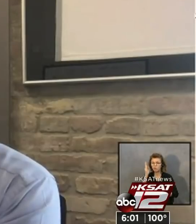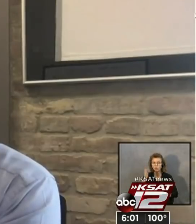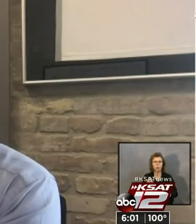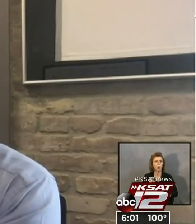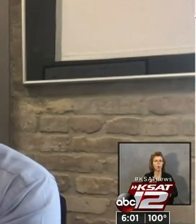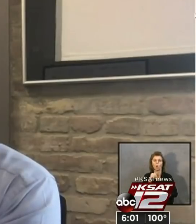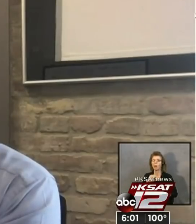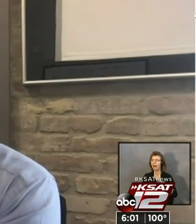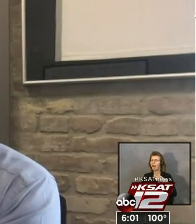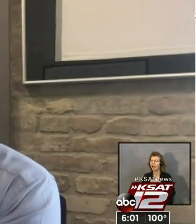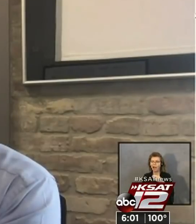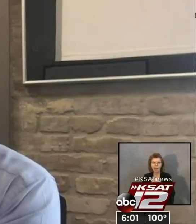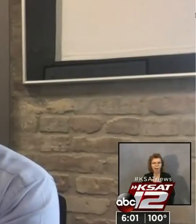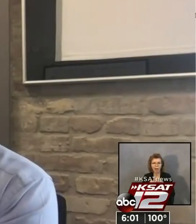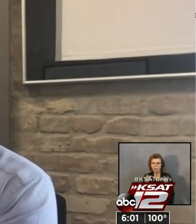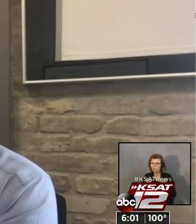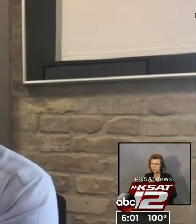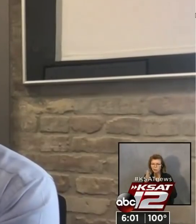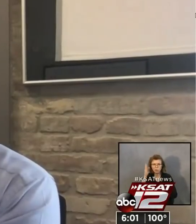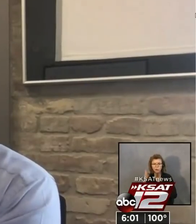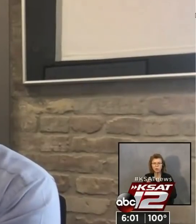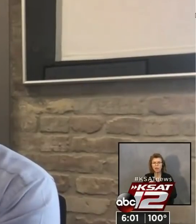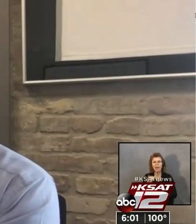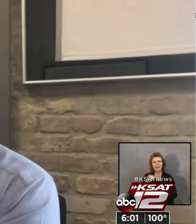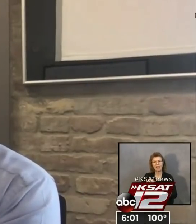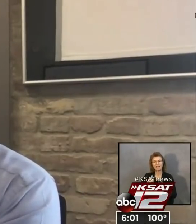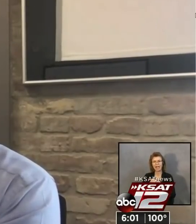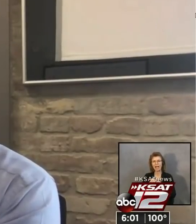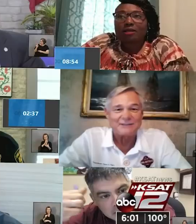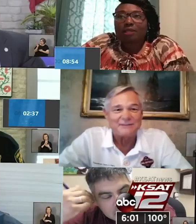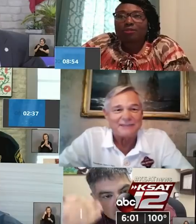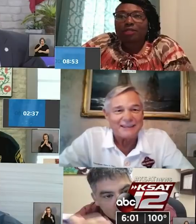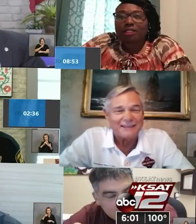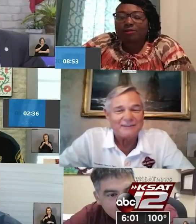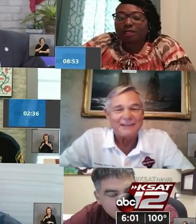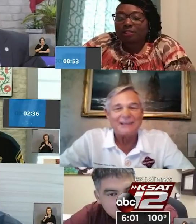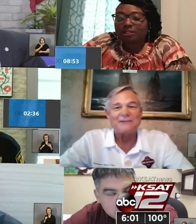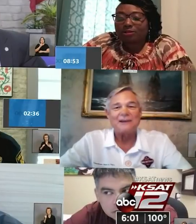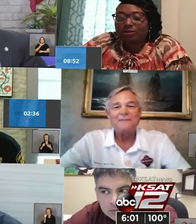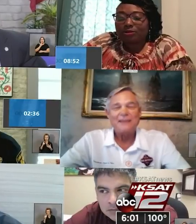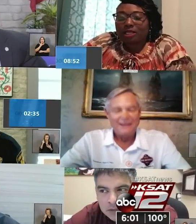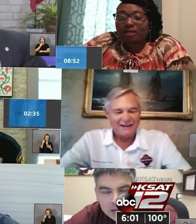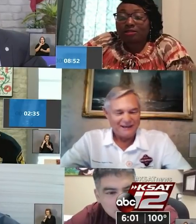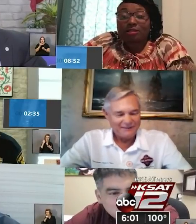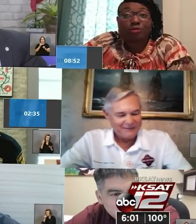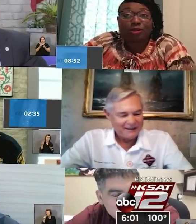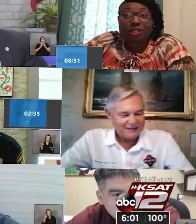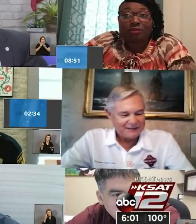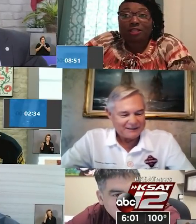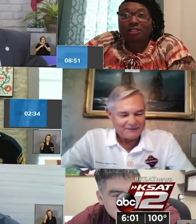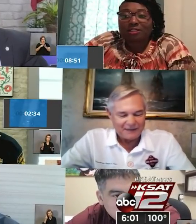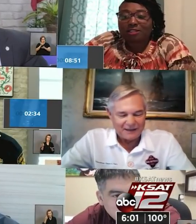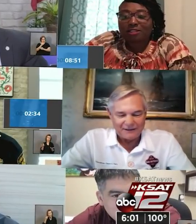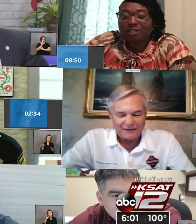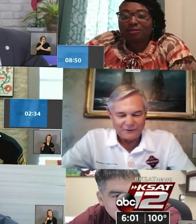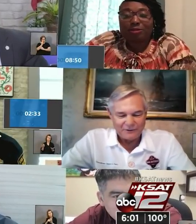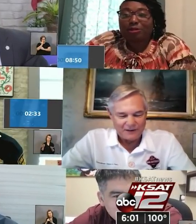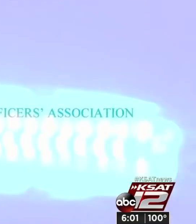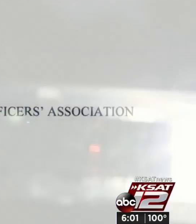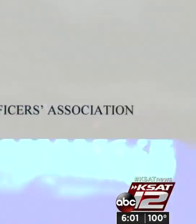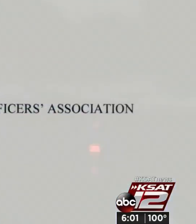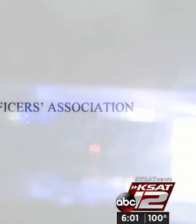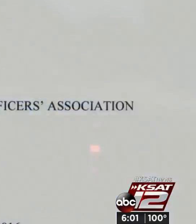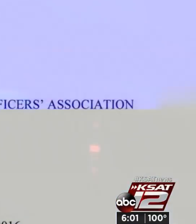or not add positions in the future, but that's how you sort of rebalance that. City staff also went over a resolution